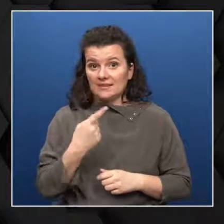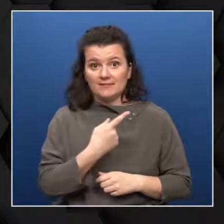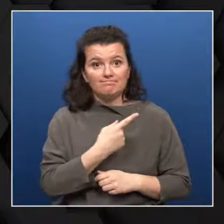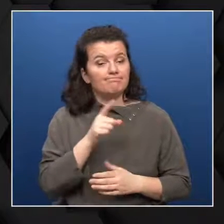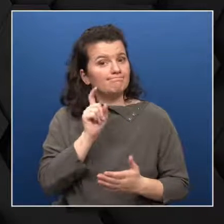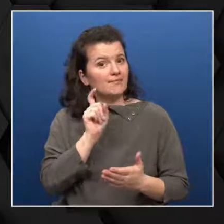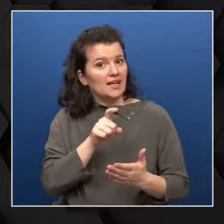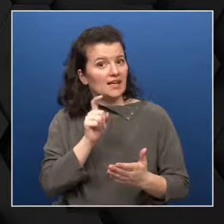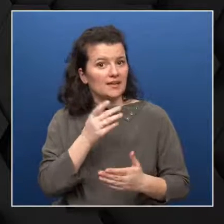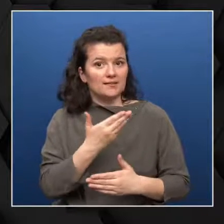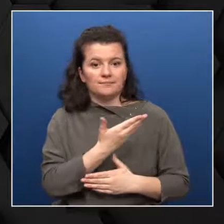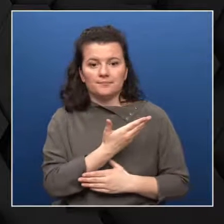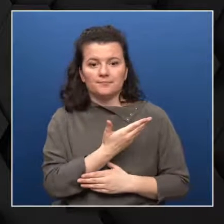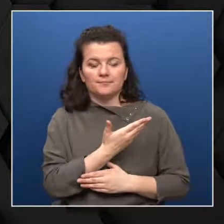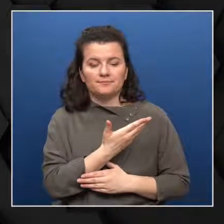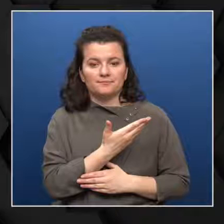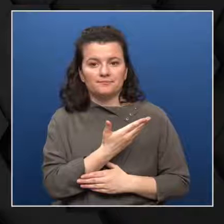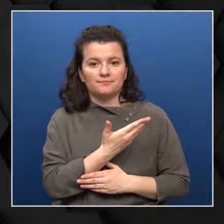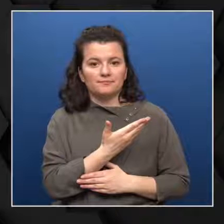it is started,